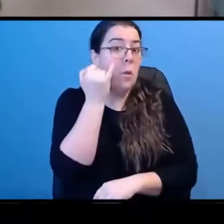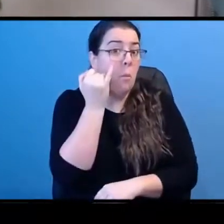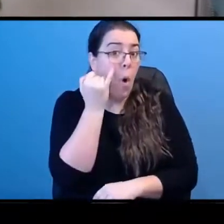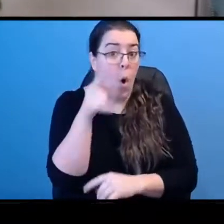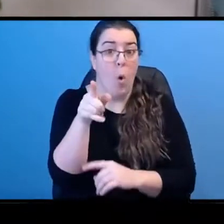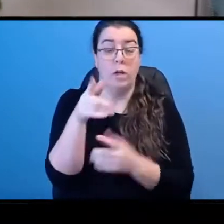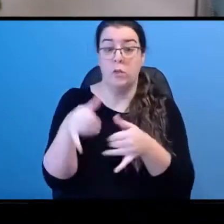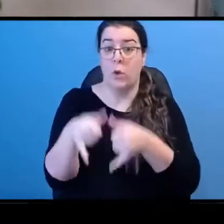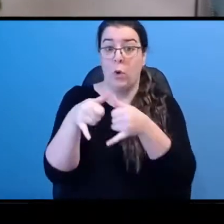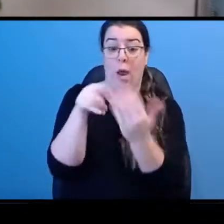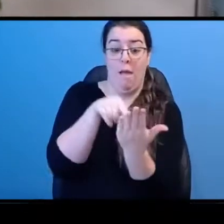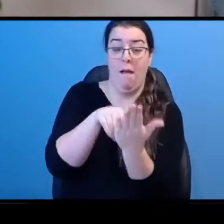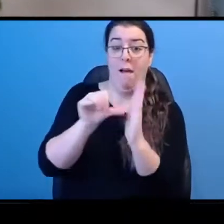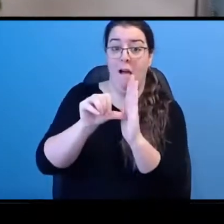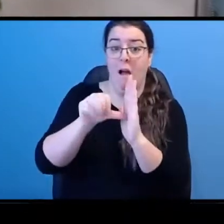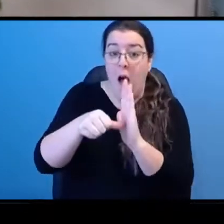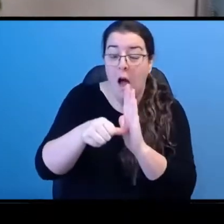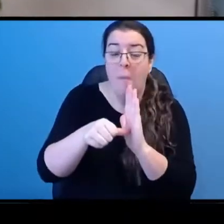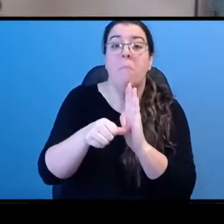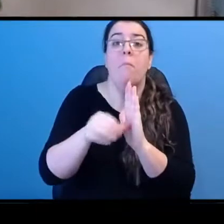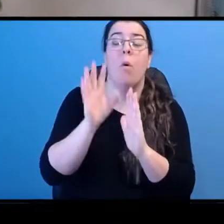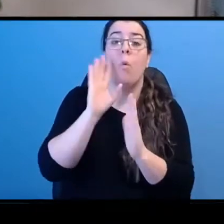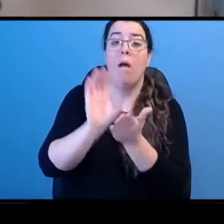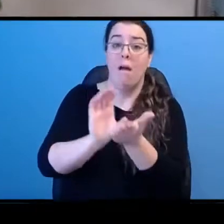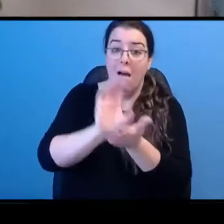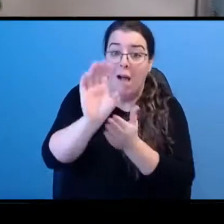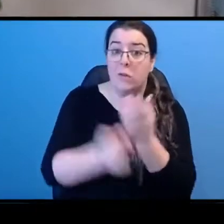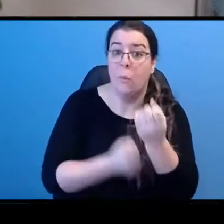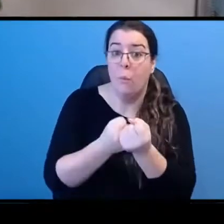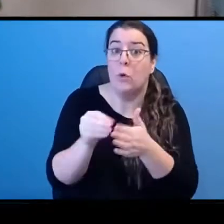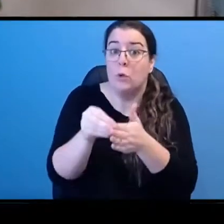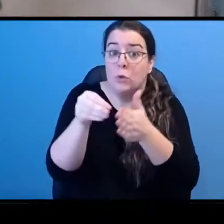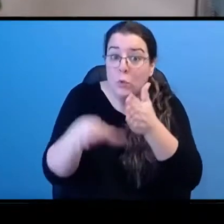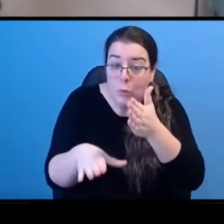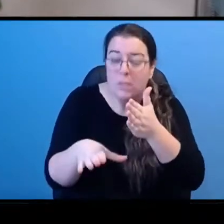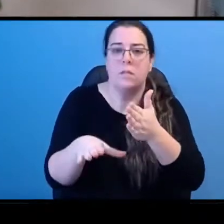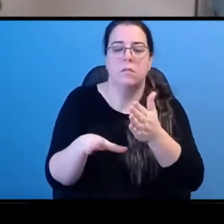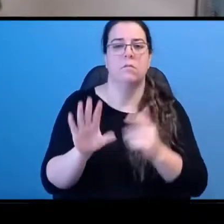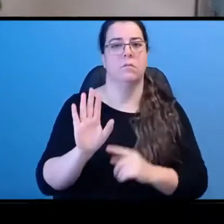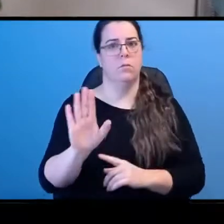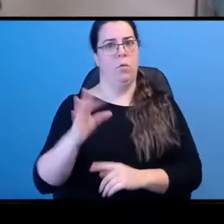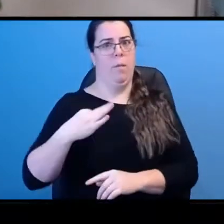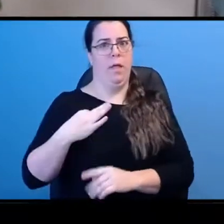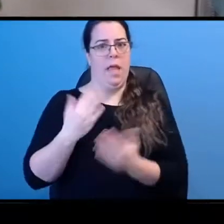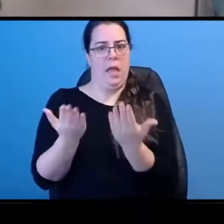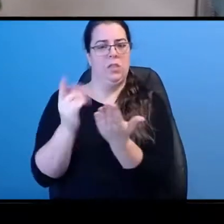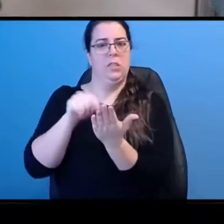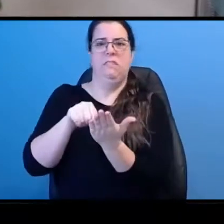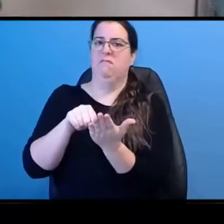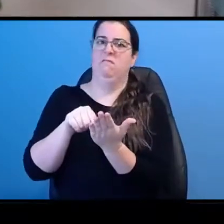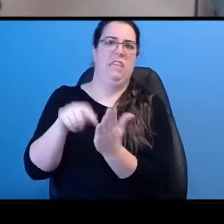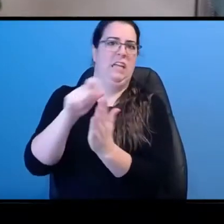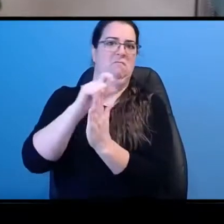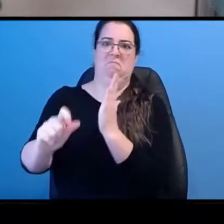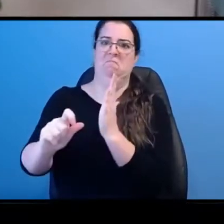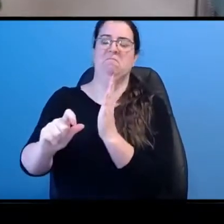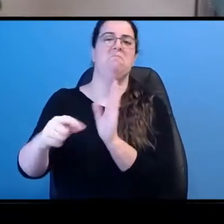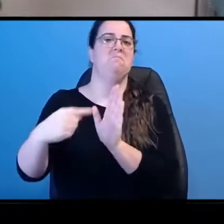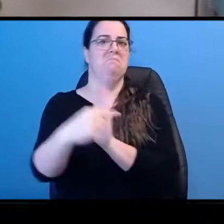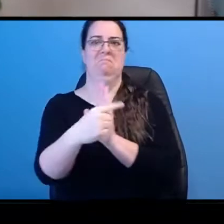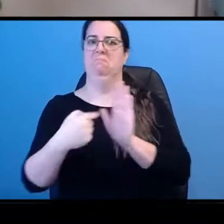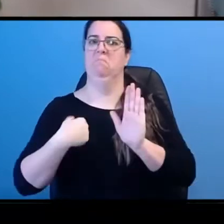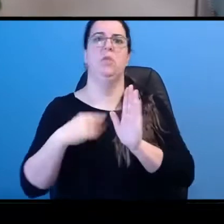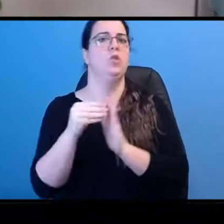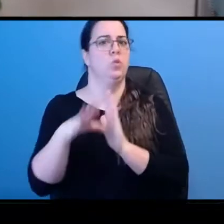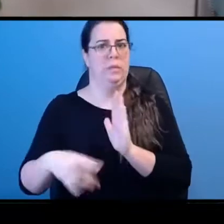tell the jury that you're a student. Make sure that you fill all those things, because they're going to be looking at the criteria while they assess